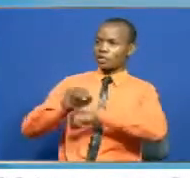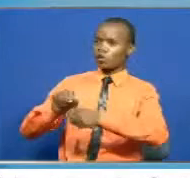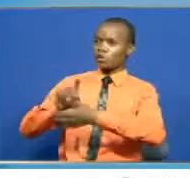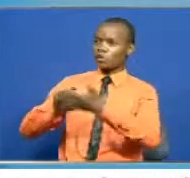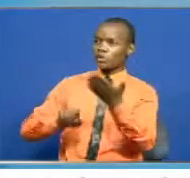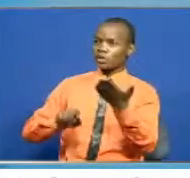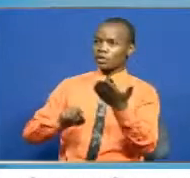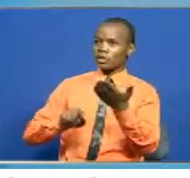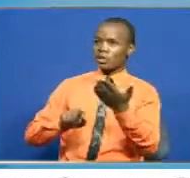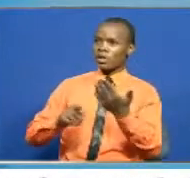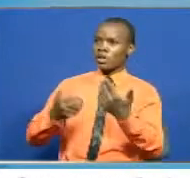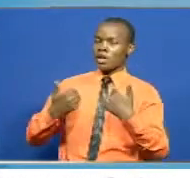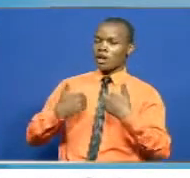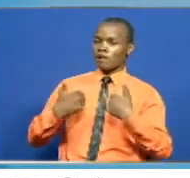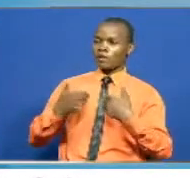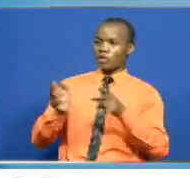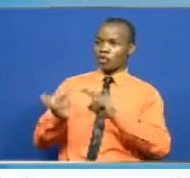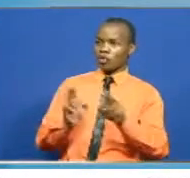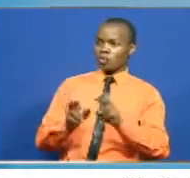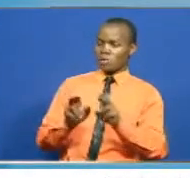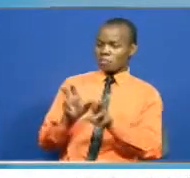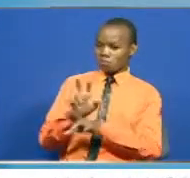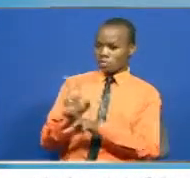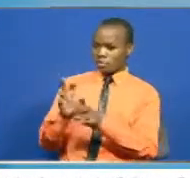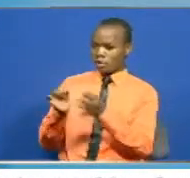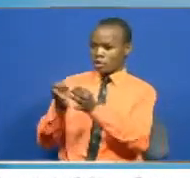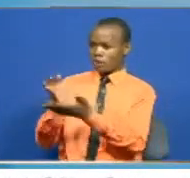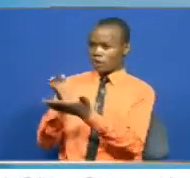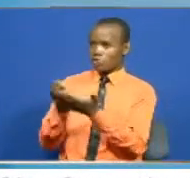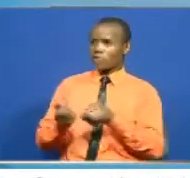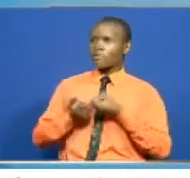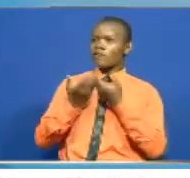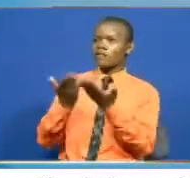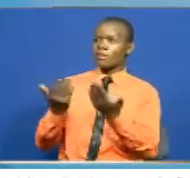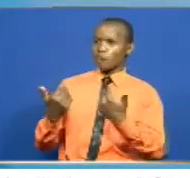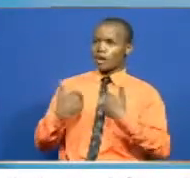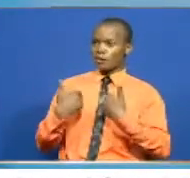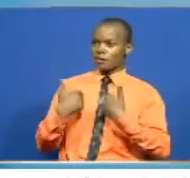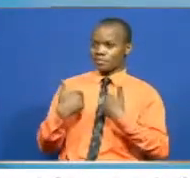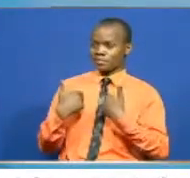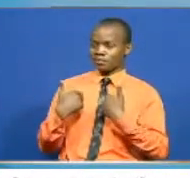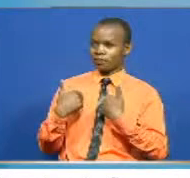we've been doing regular checks so that we are up to date, because